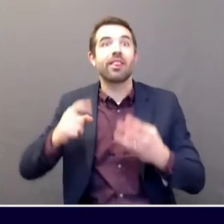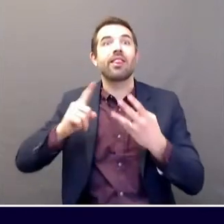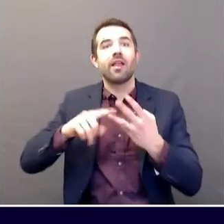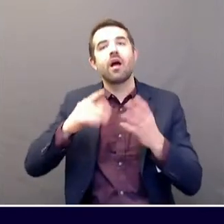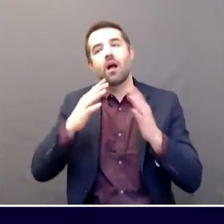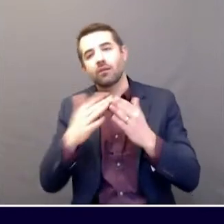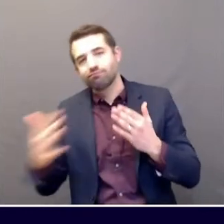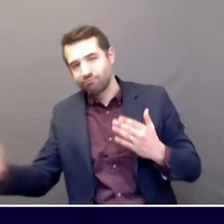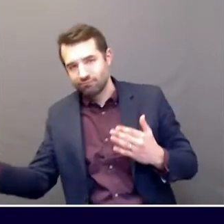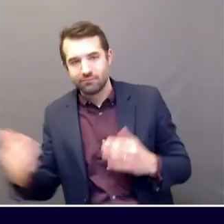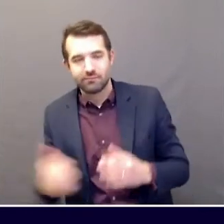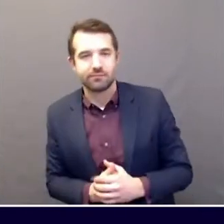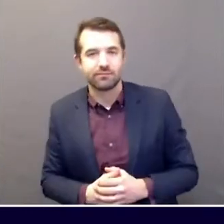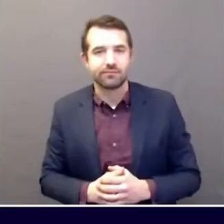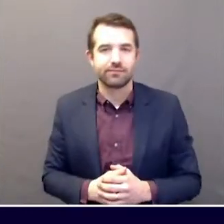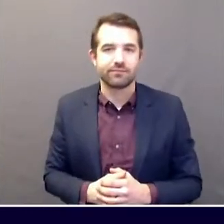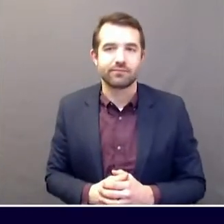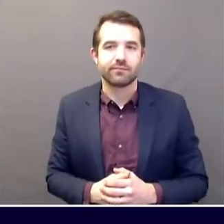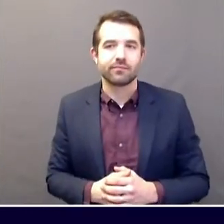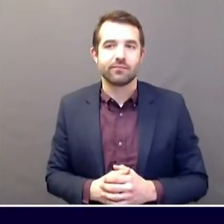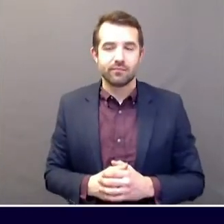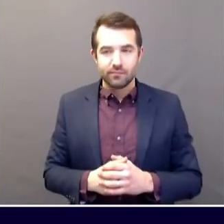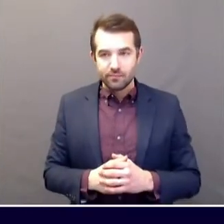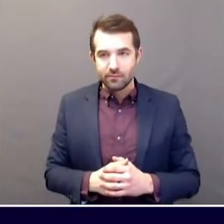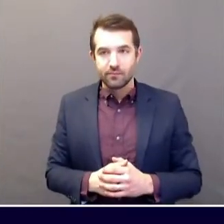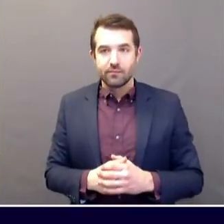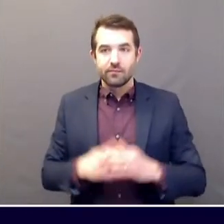Thanks, Rachel. I'm going to turn it over Thank to Allison Ross next.